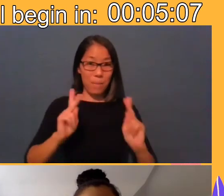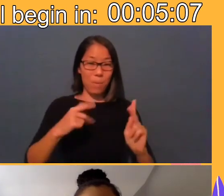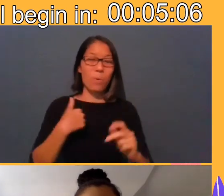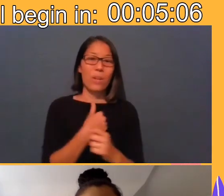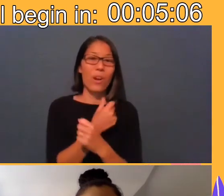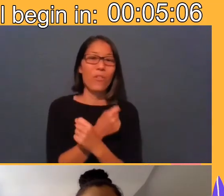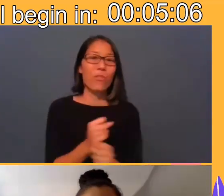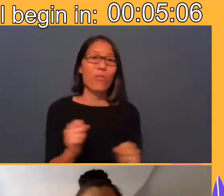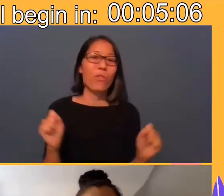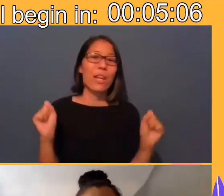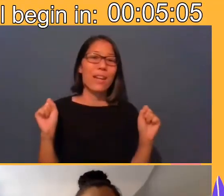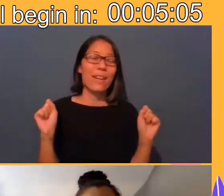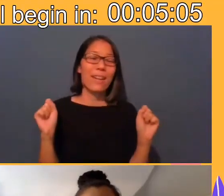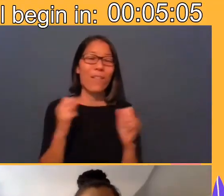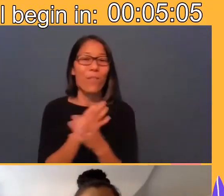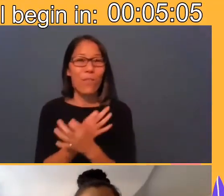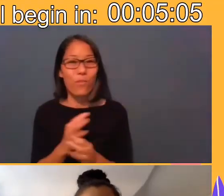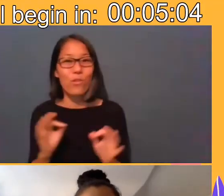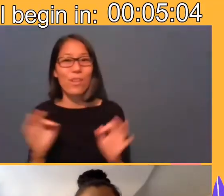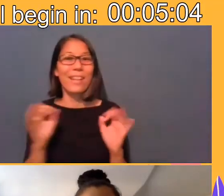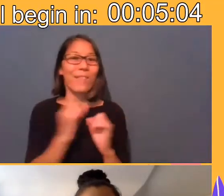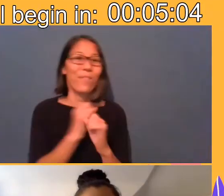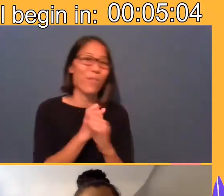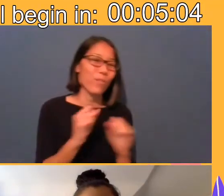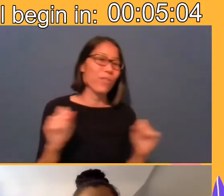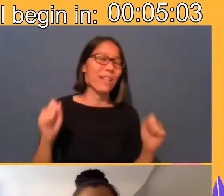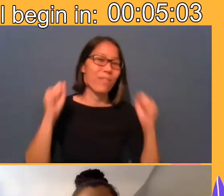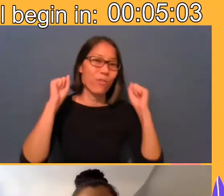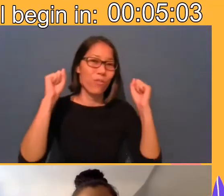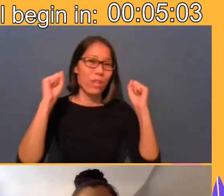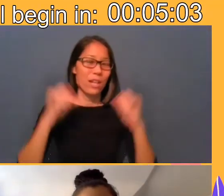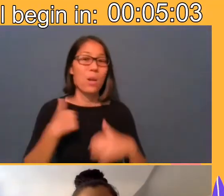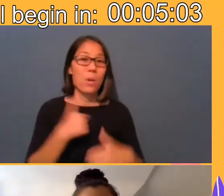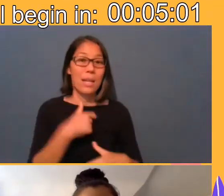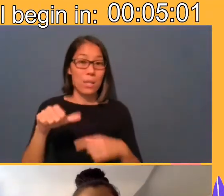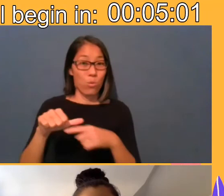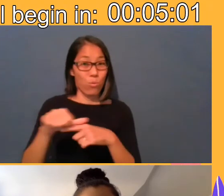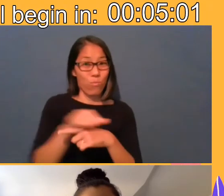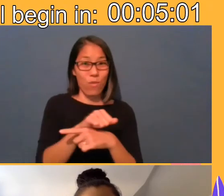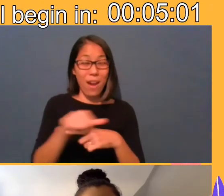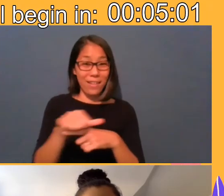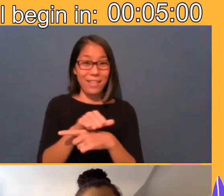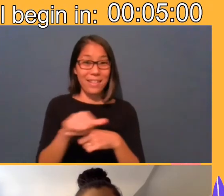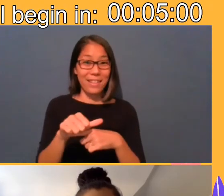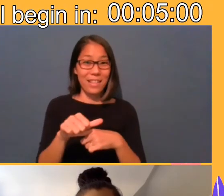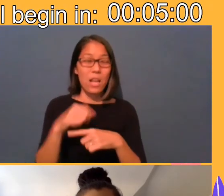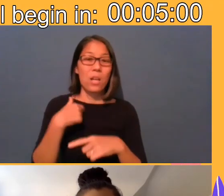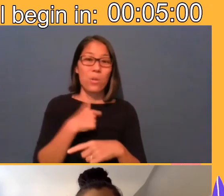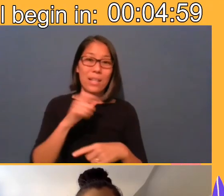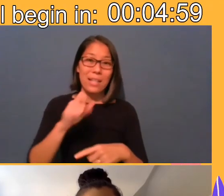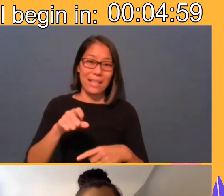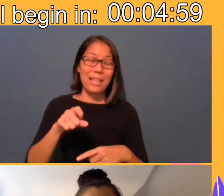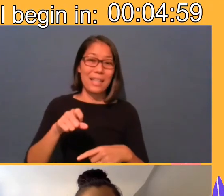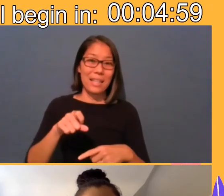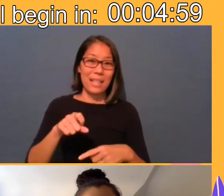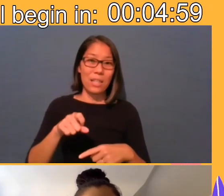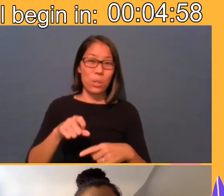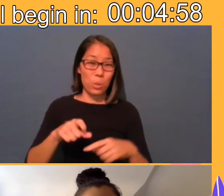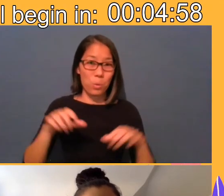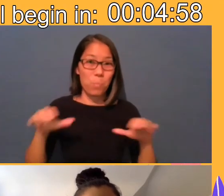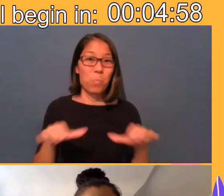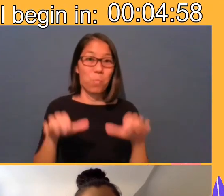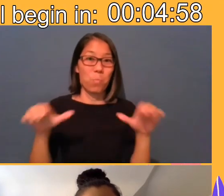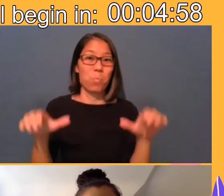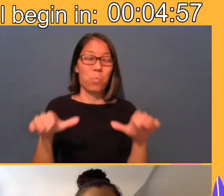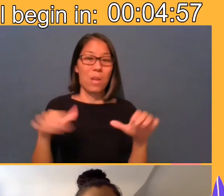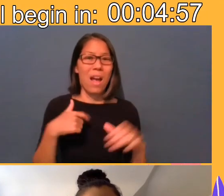free, we are free, we are free. And we need to practice that. We need to demand that. I said